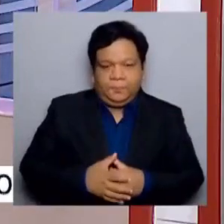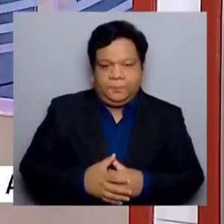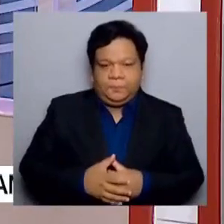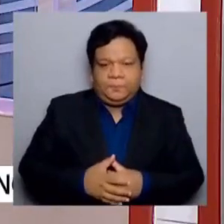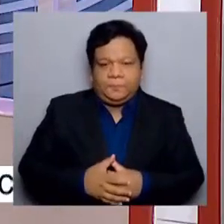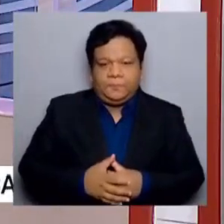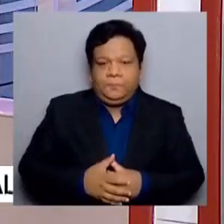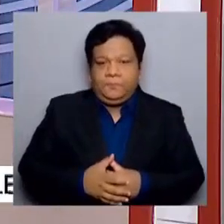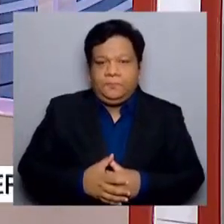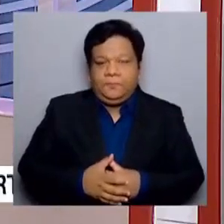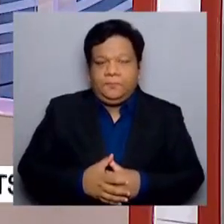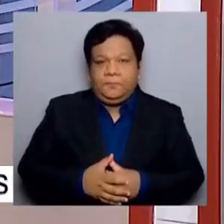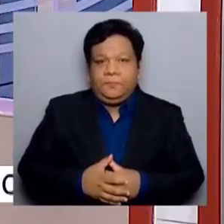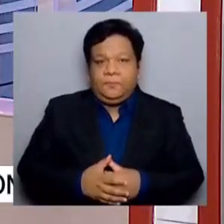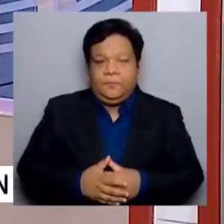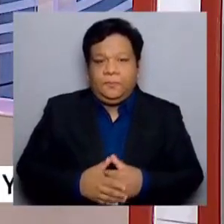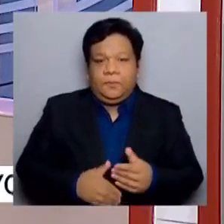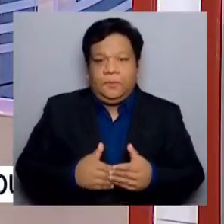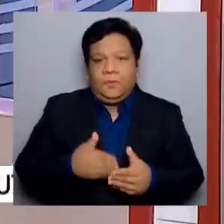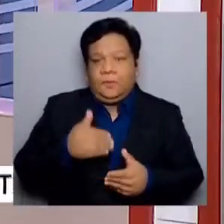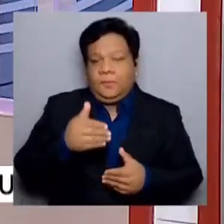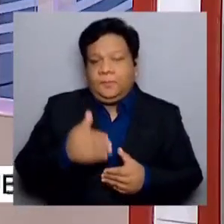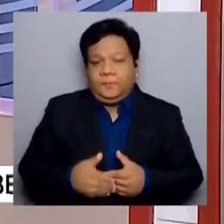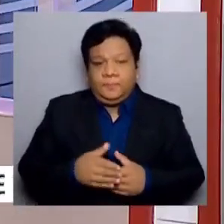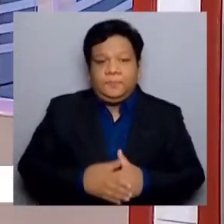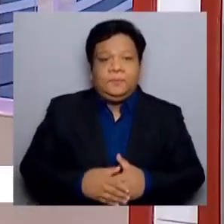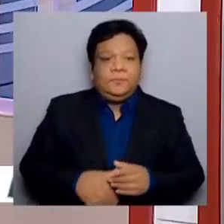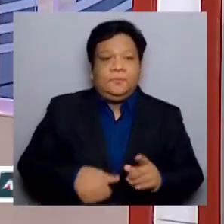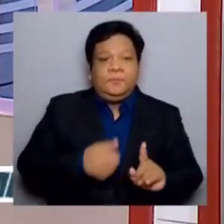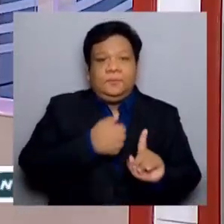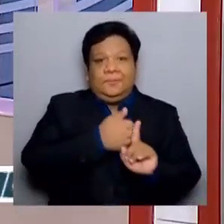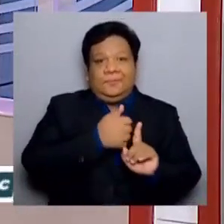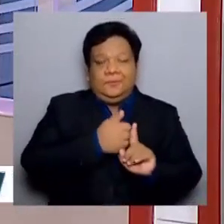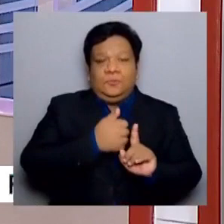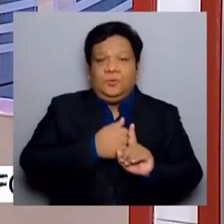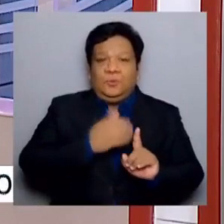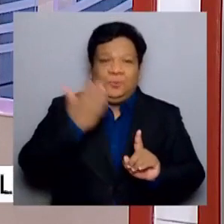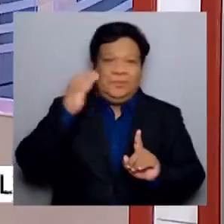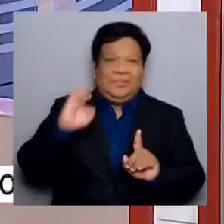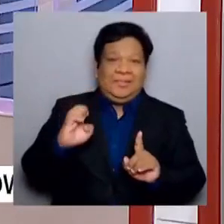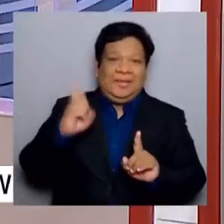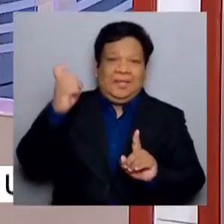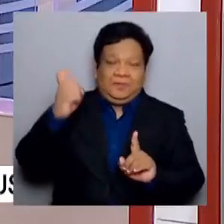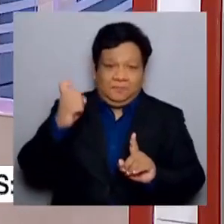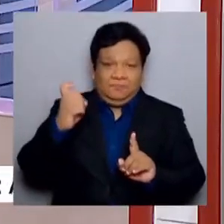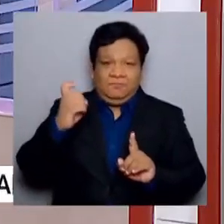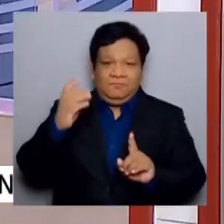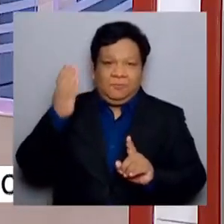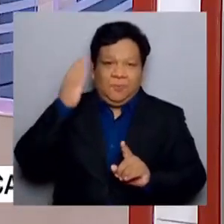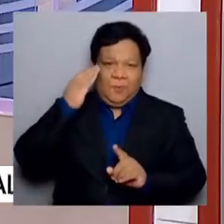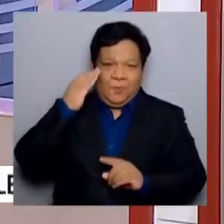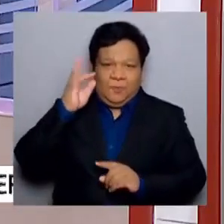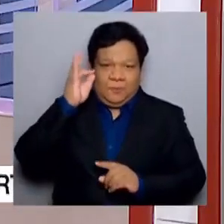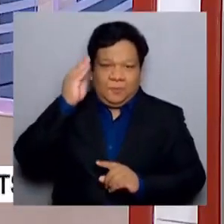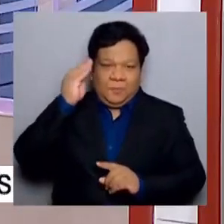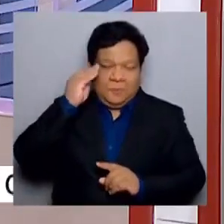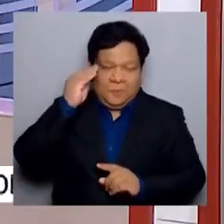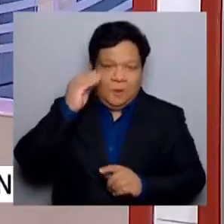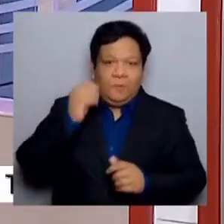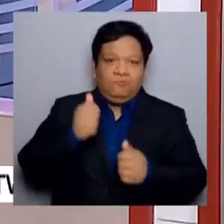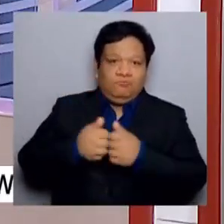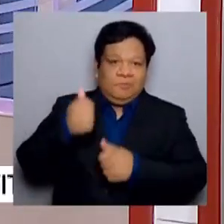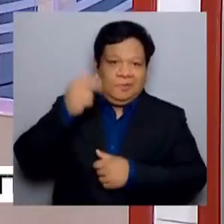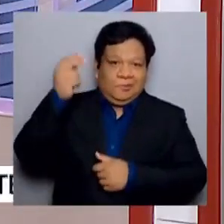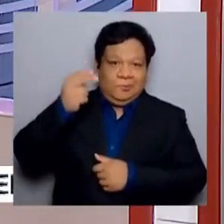As the son of the late dictator prepares to assume the highest post in the country, the Marcos family assures Filipinos they will not revise history. Senator